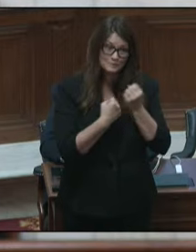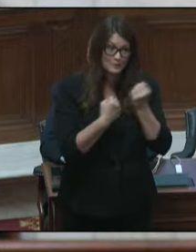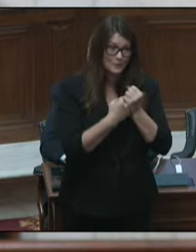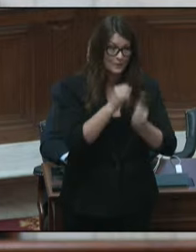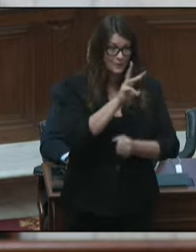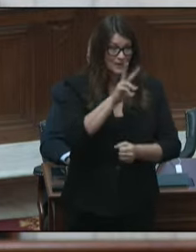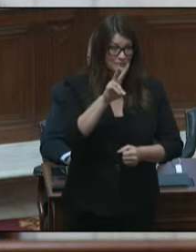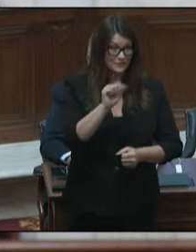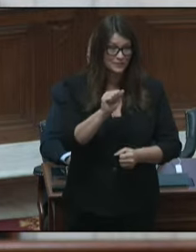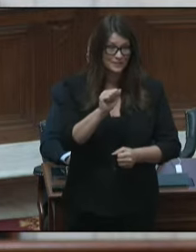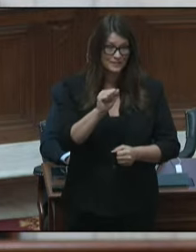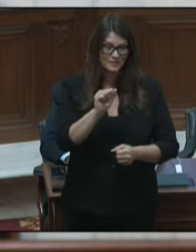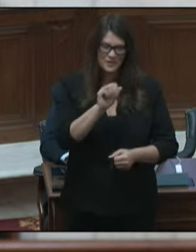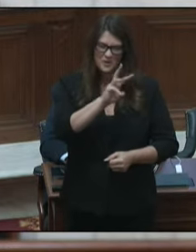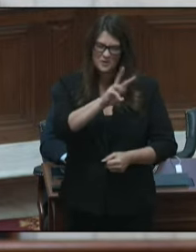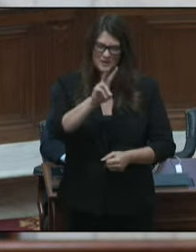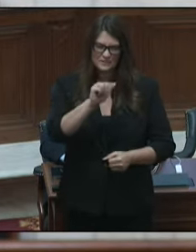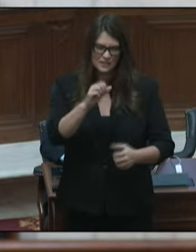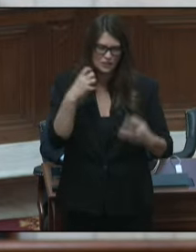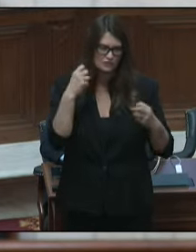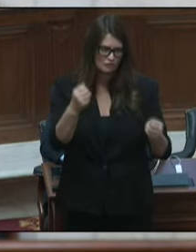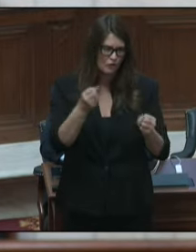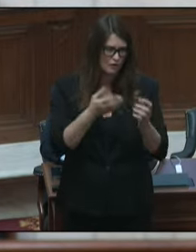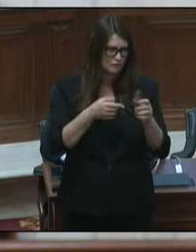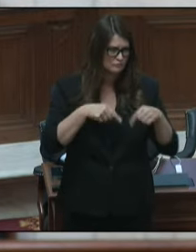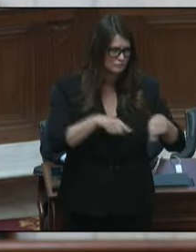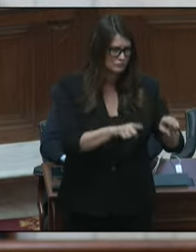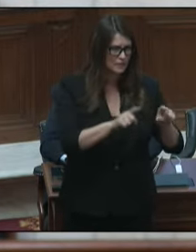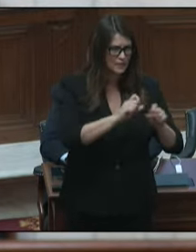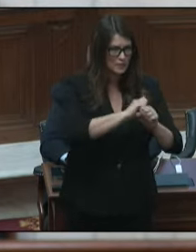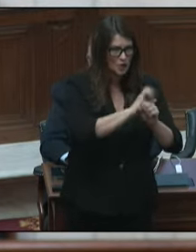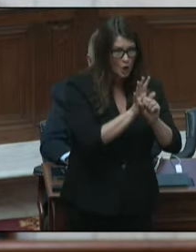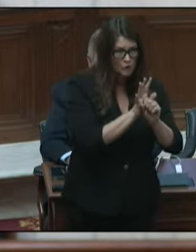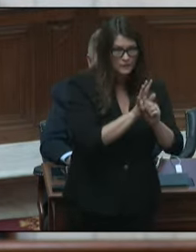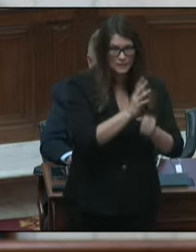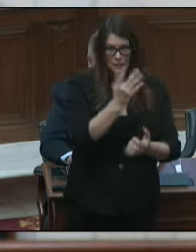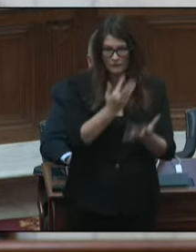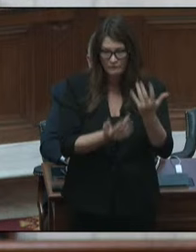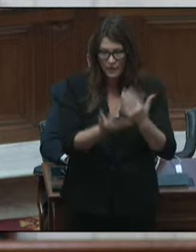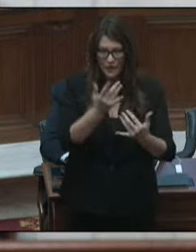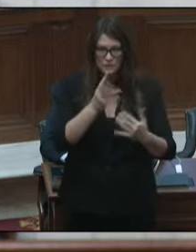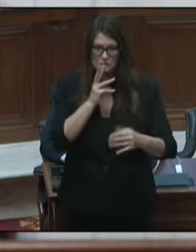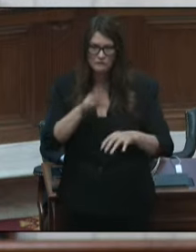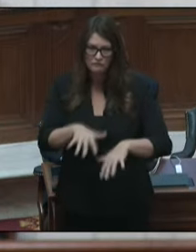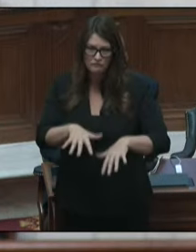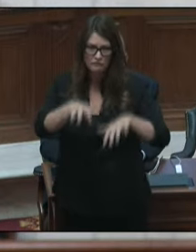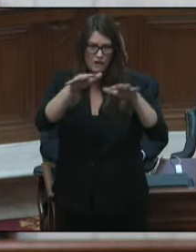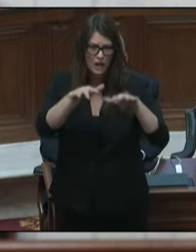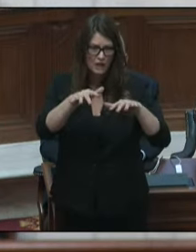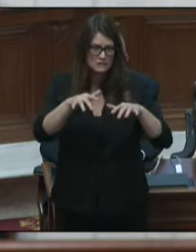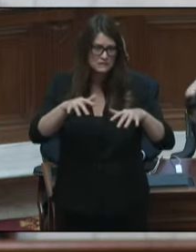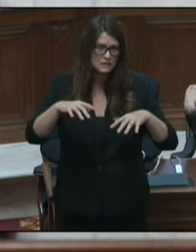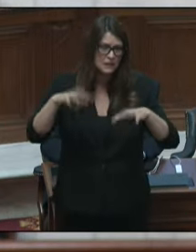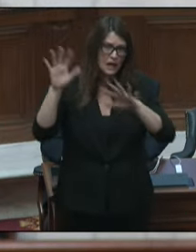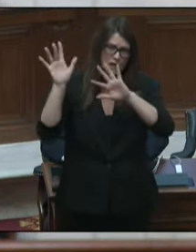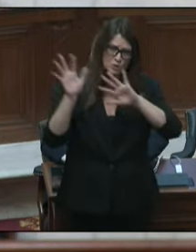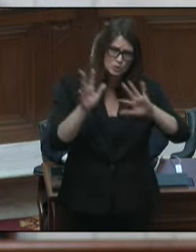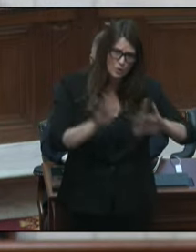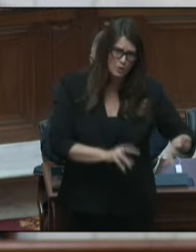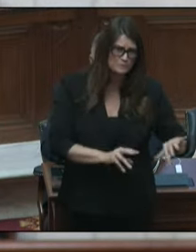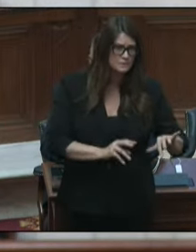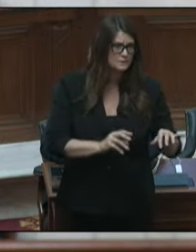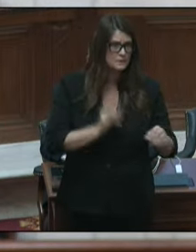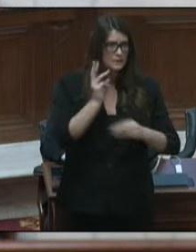West Virginia strong we were through COVID and fires, floods and storms. And the world